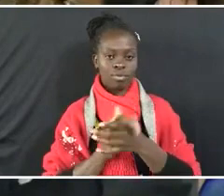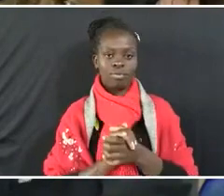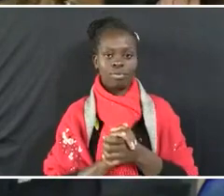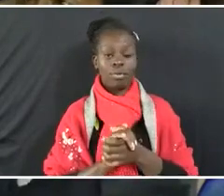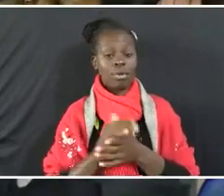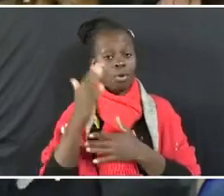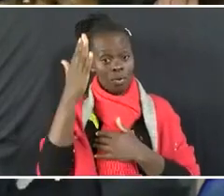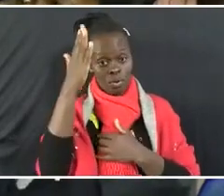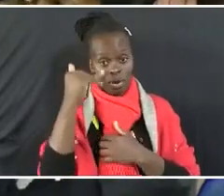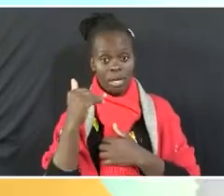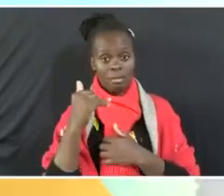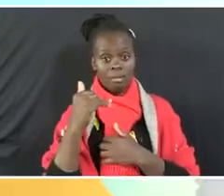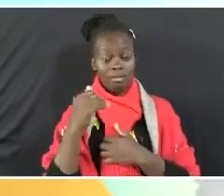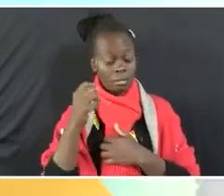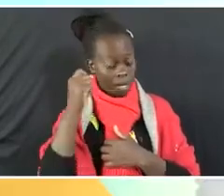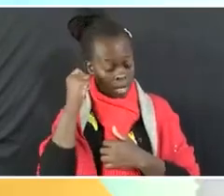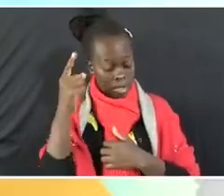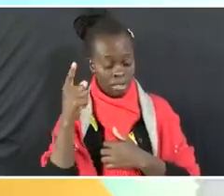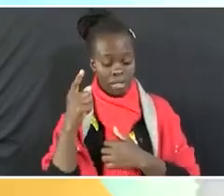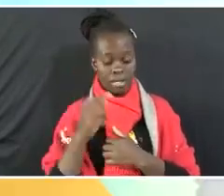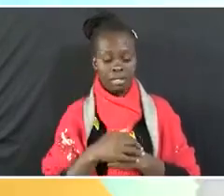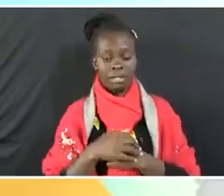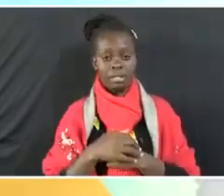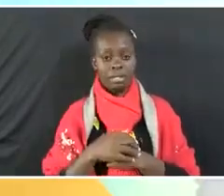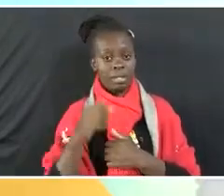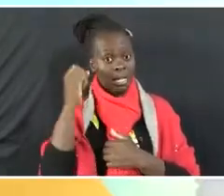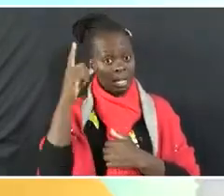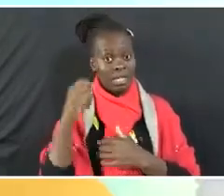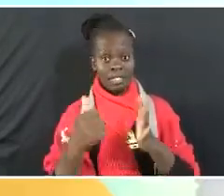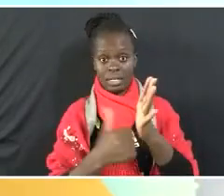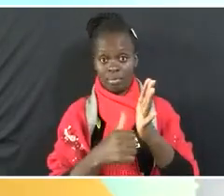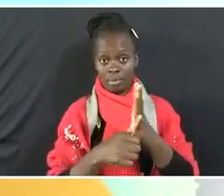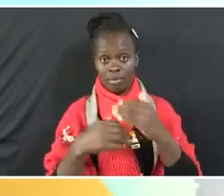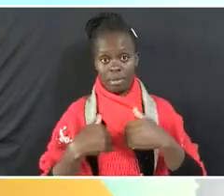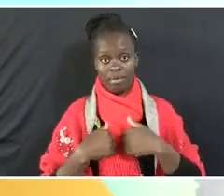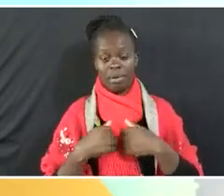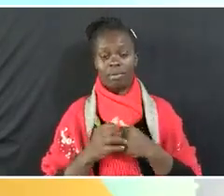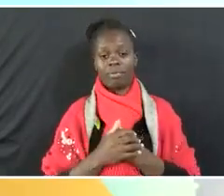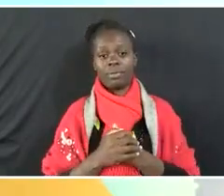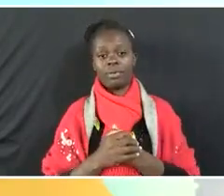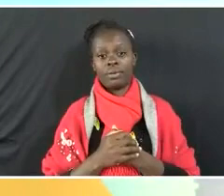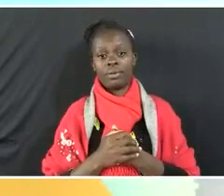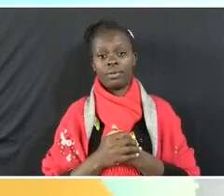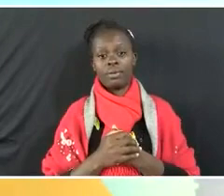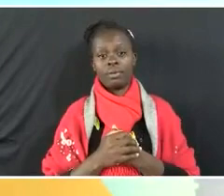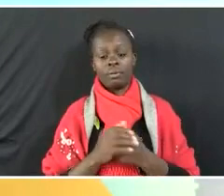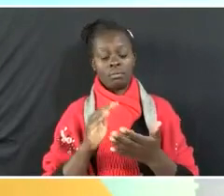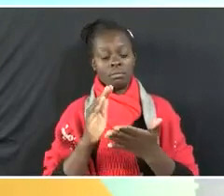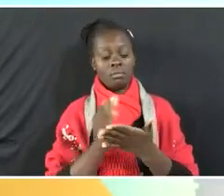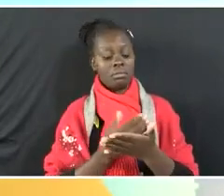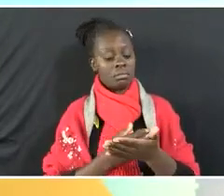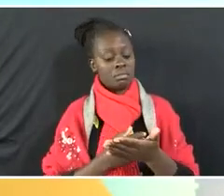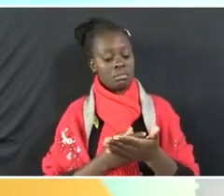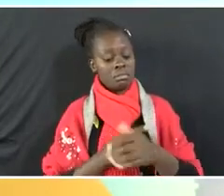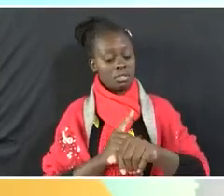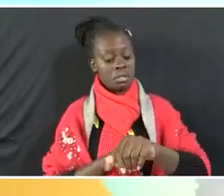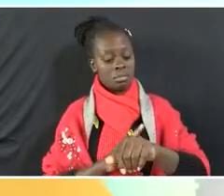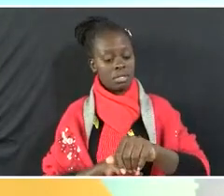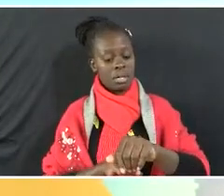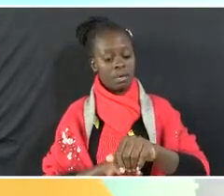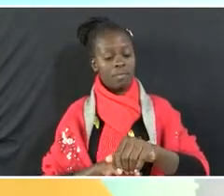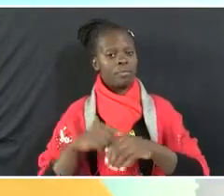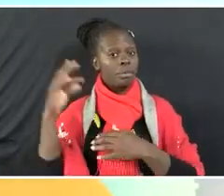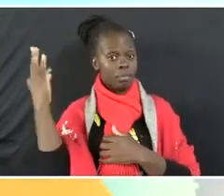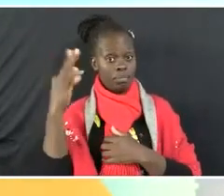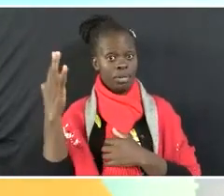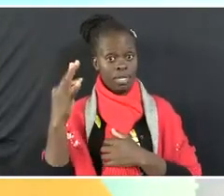Because I know what happens. You know, I am a preacher. So at times, I come here for service. I bring my